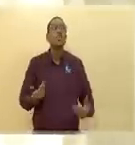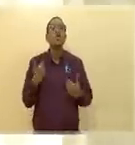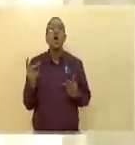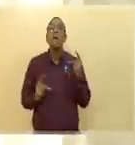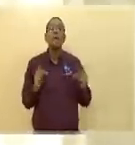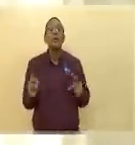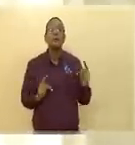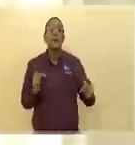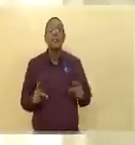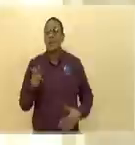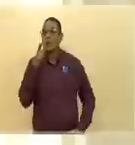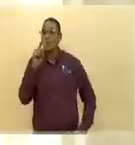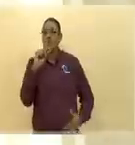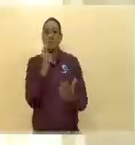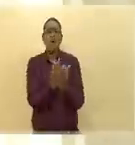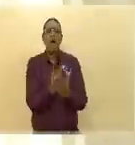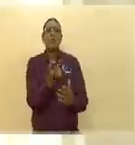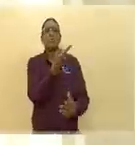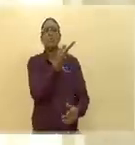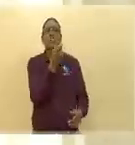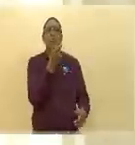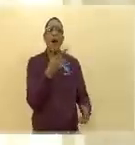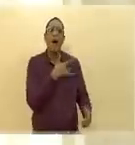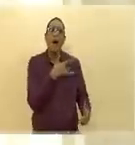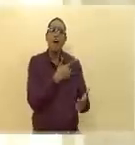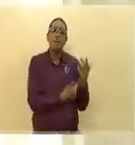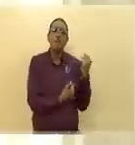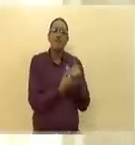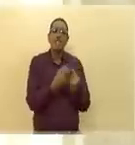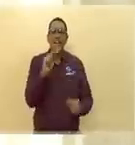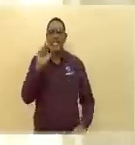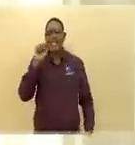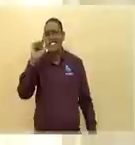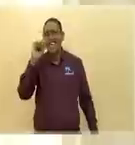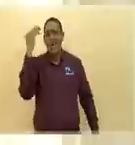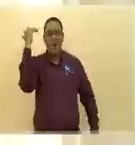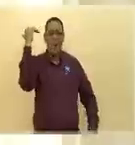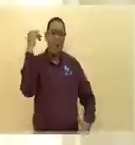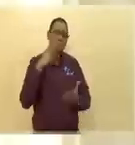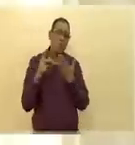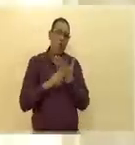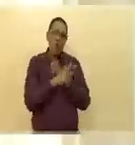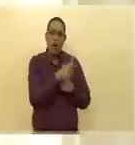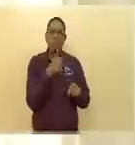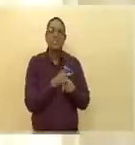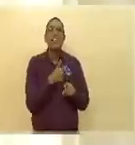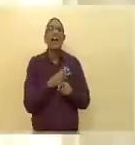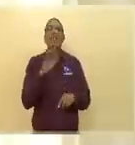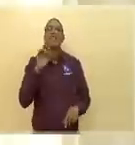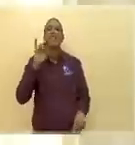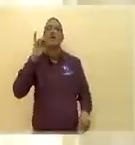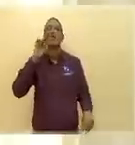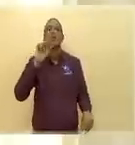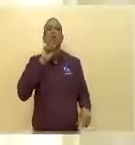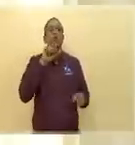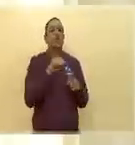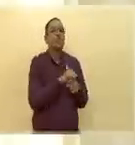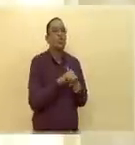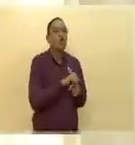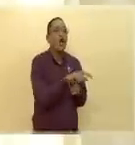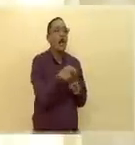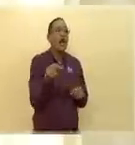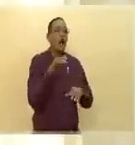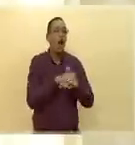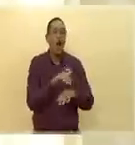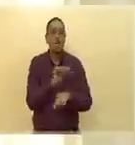people who are graduates of our Hard Trust NSTA HOPE program that Fujitsu will train on the